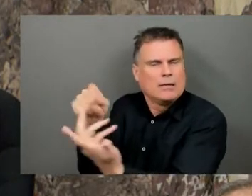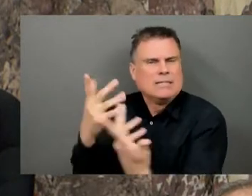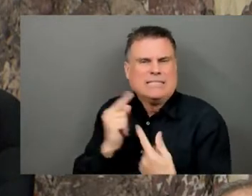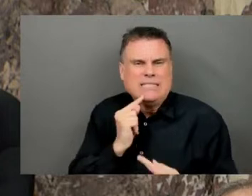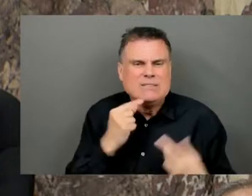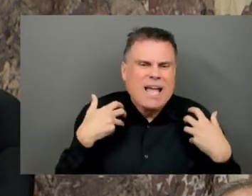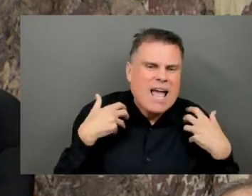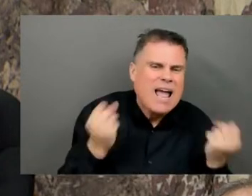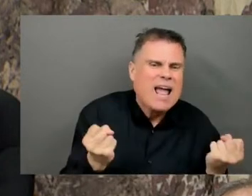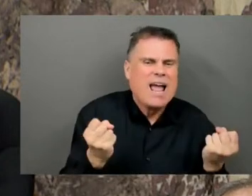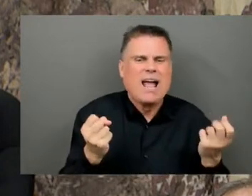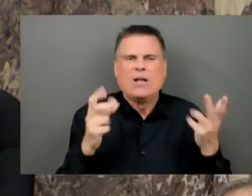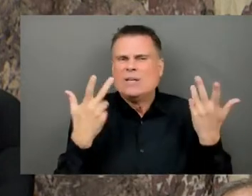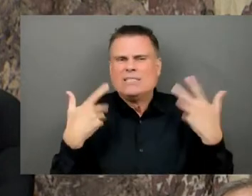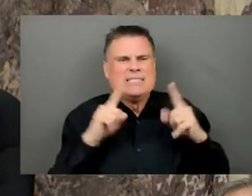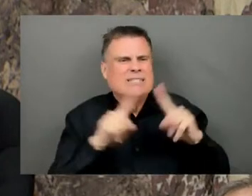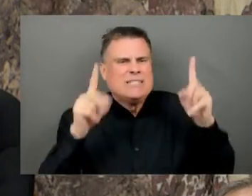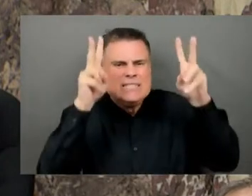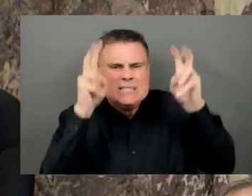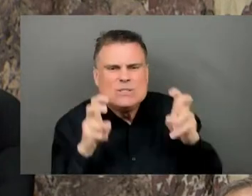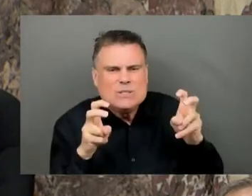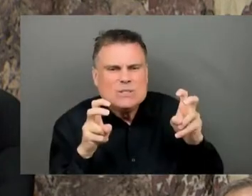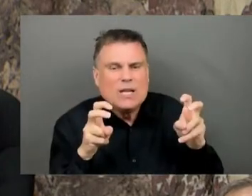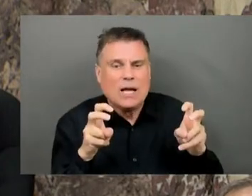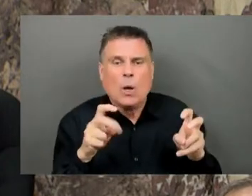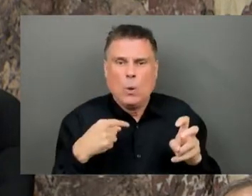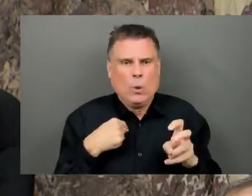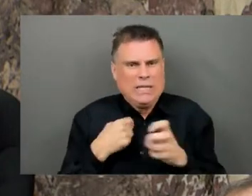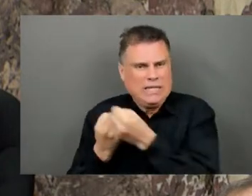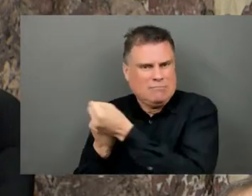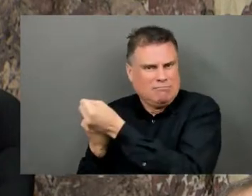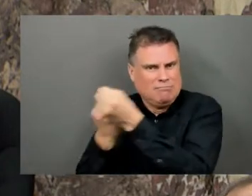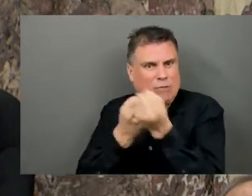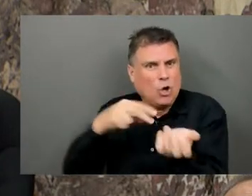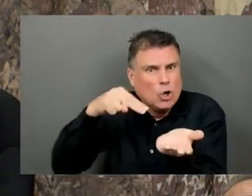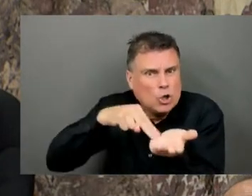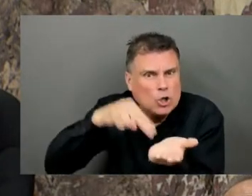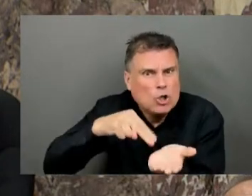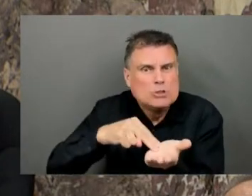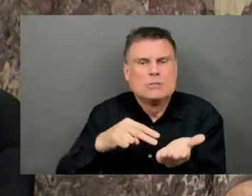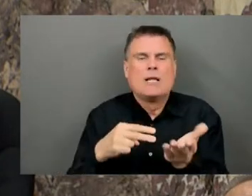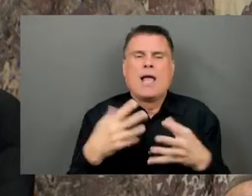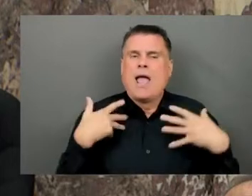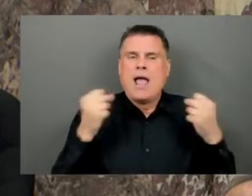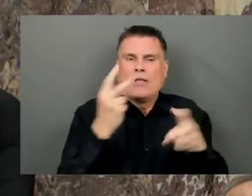support nurses, support healthcare workers every day. And